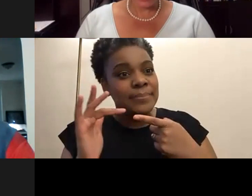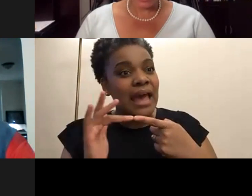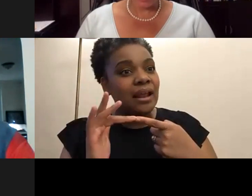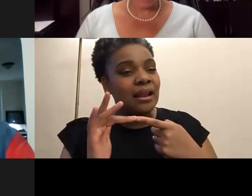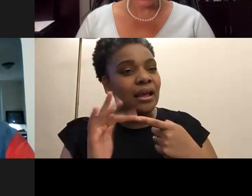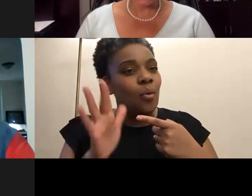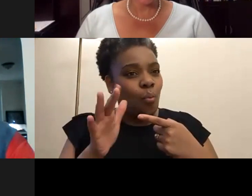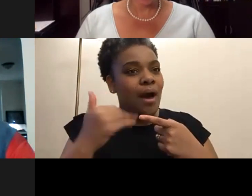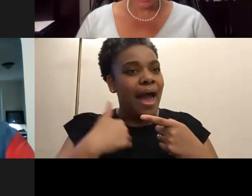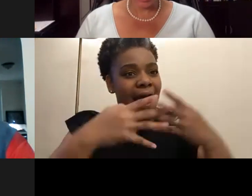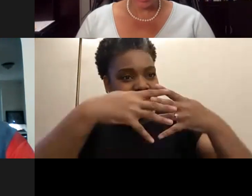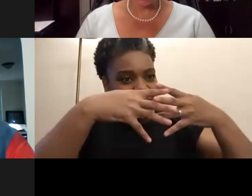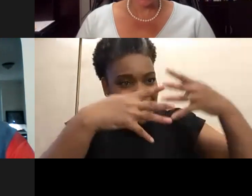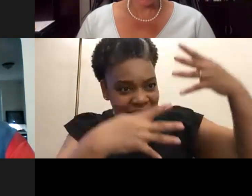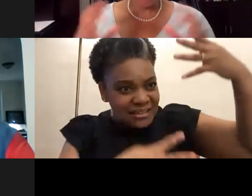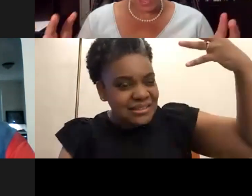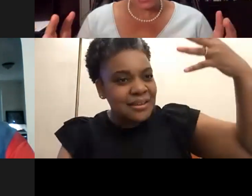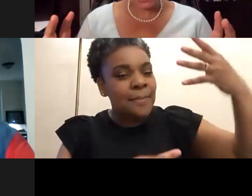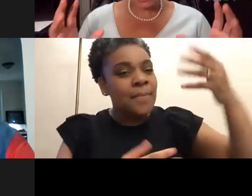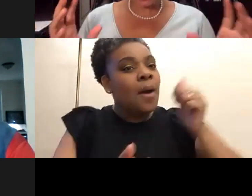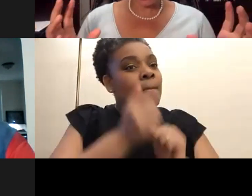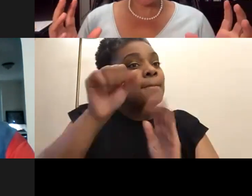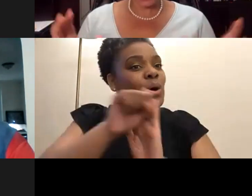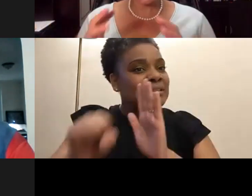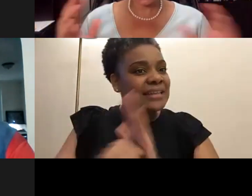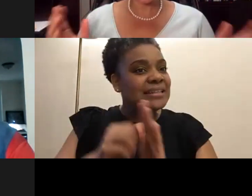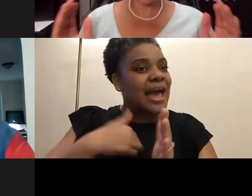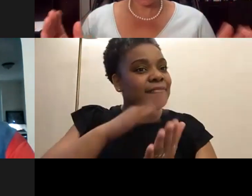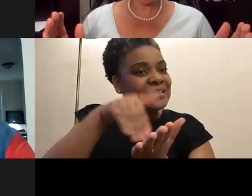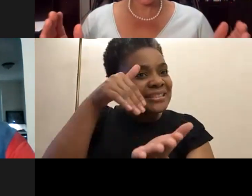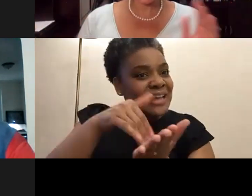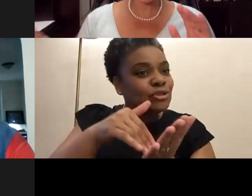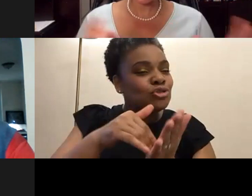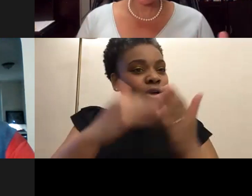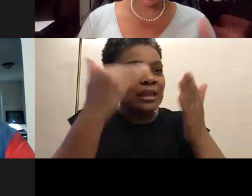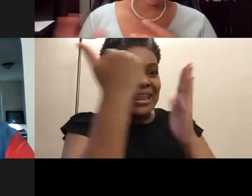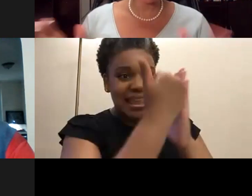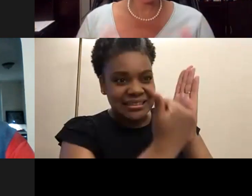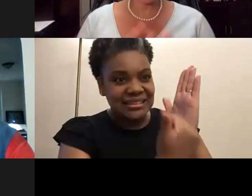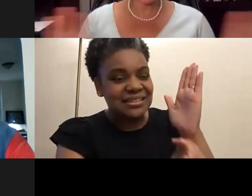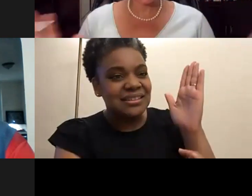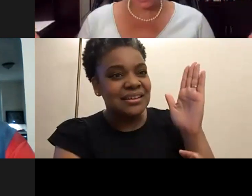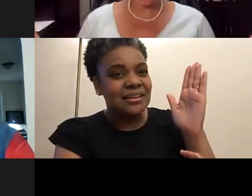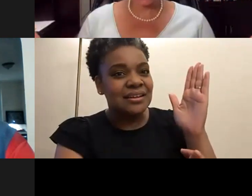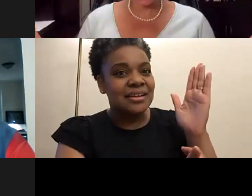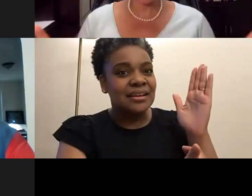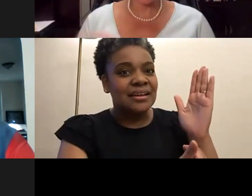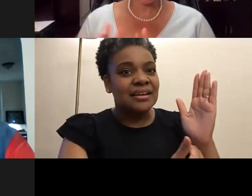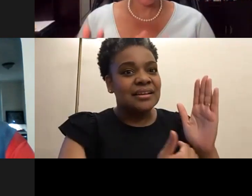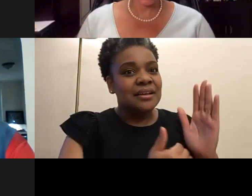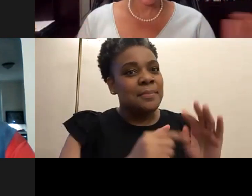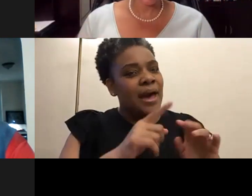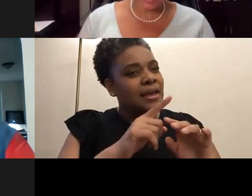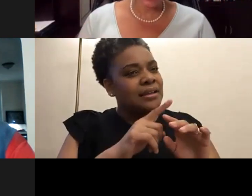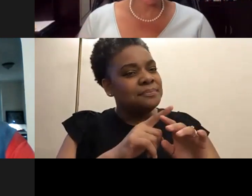Most states will have a central registry where there's mass vaccination places, and then it's a little bit more scattered as far as where you